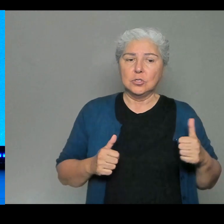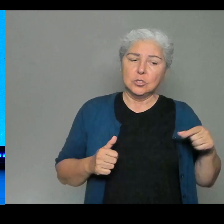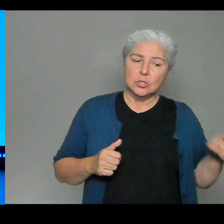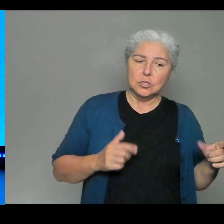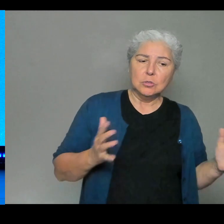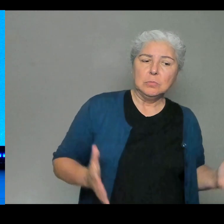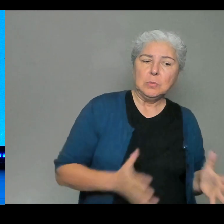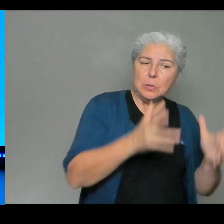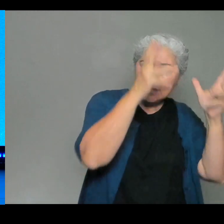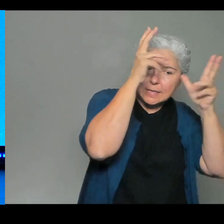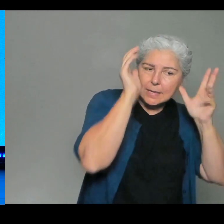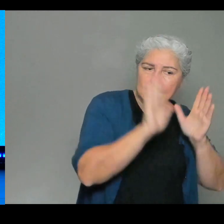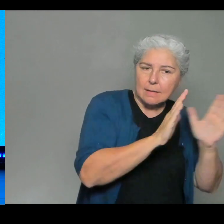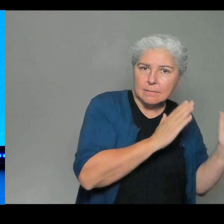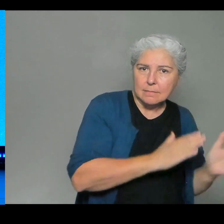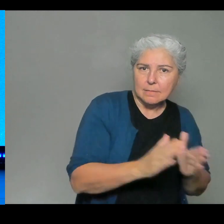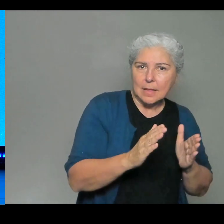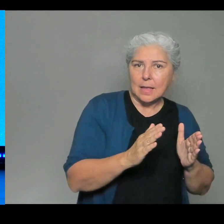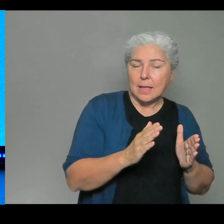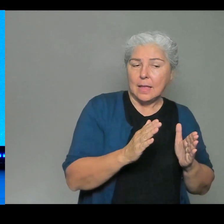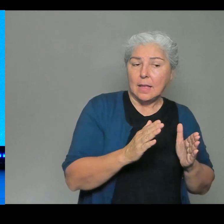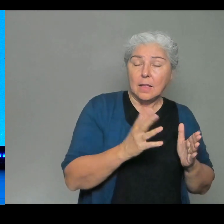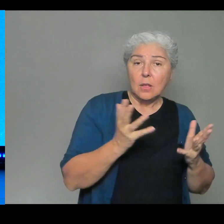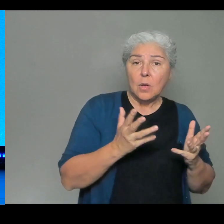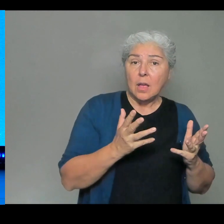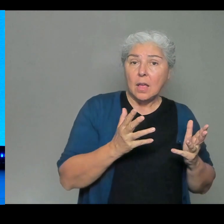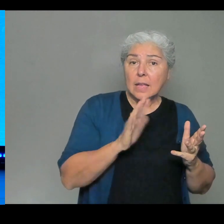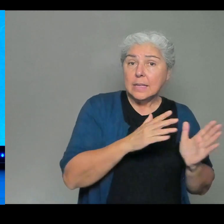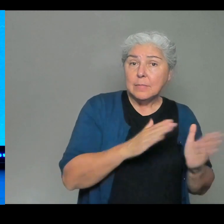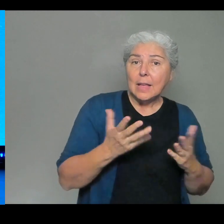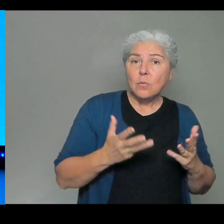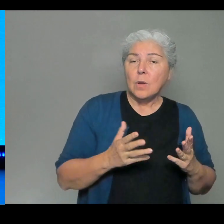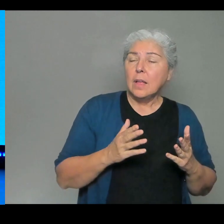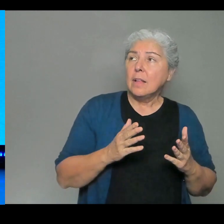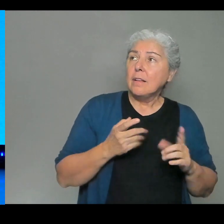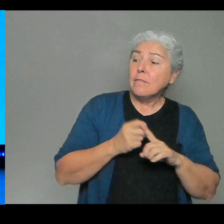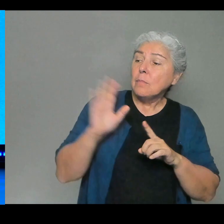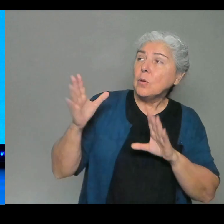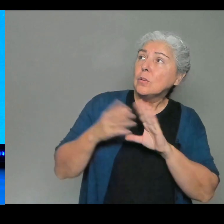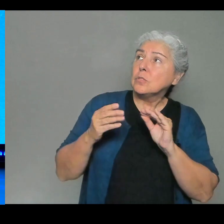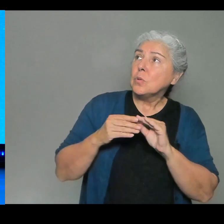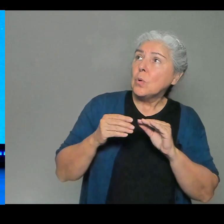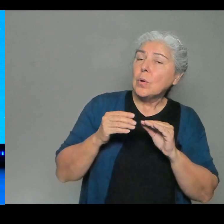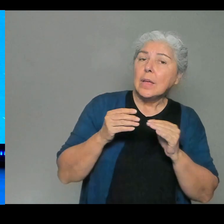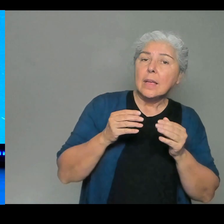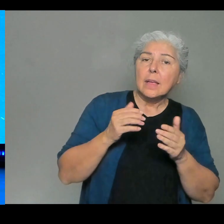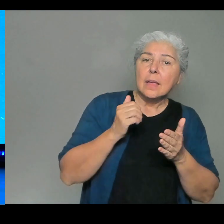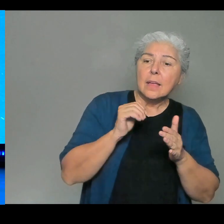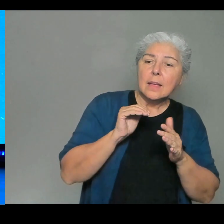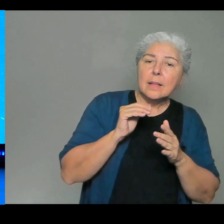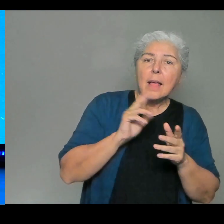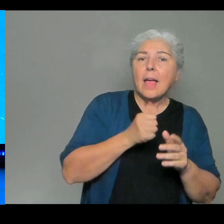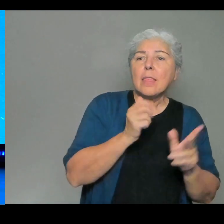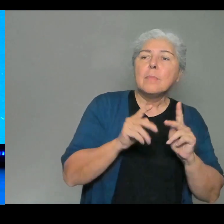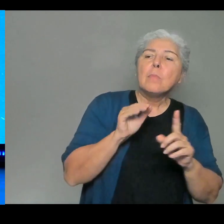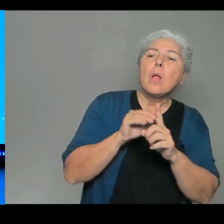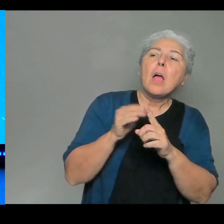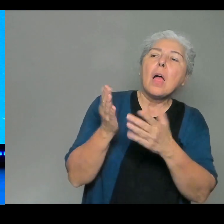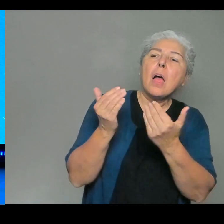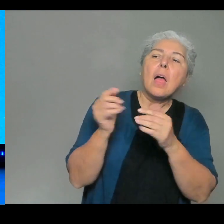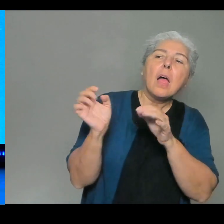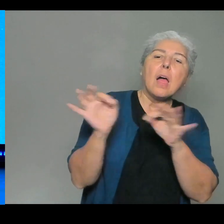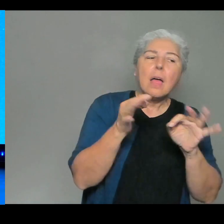enemy, promoting the devil's plan to distract your story and